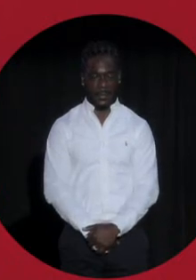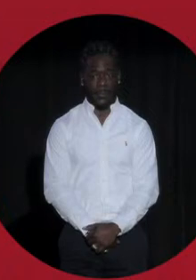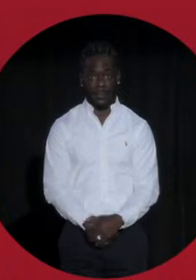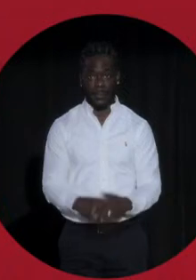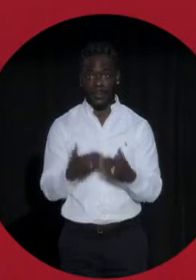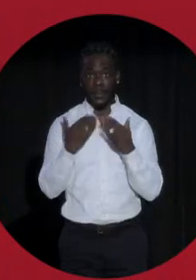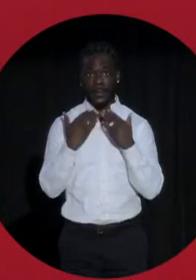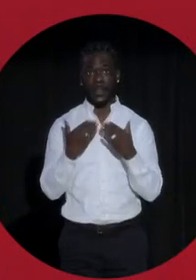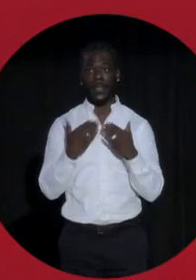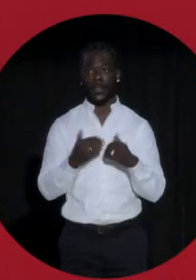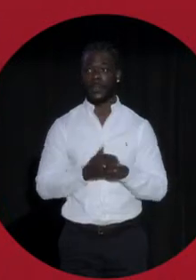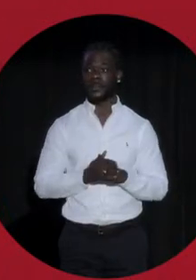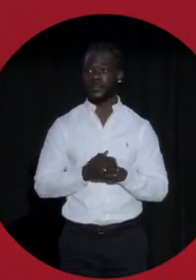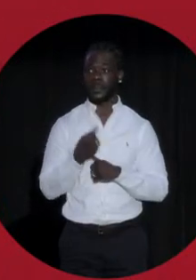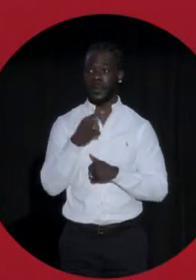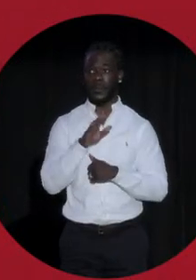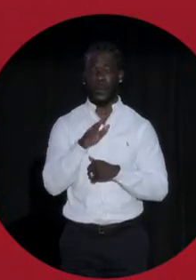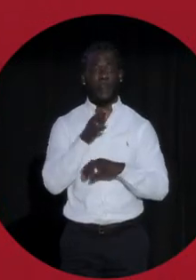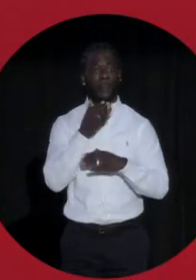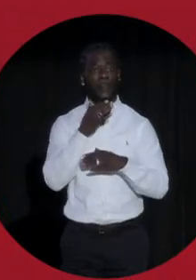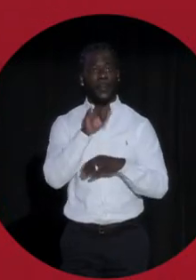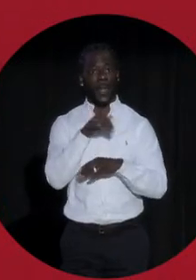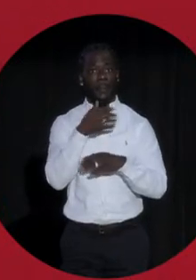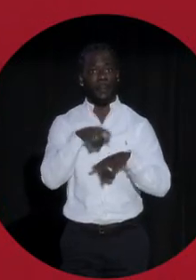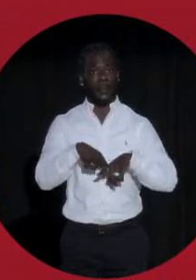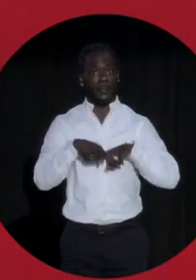Thank you for indulging me in that